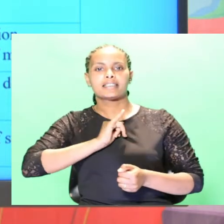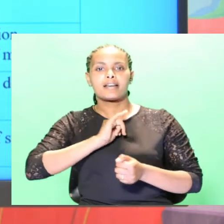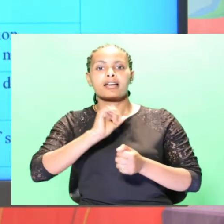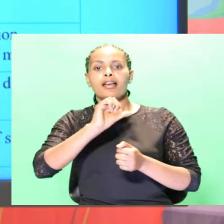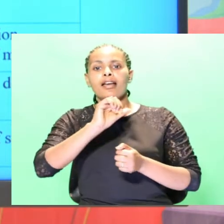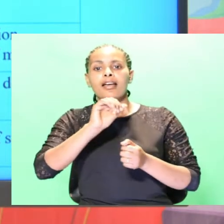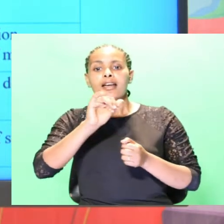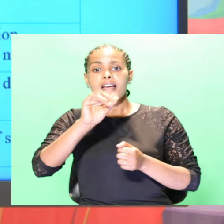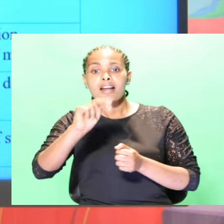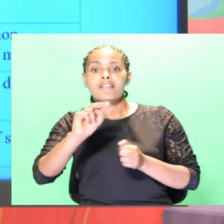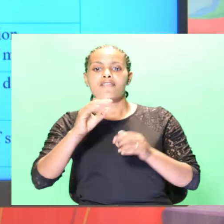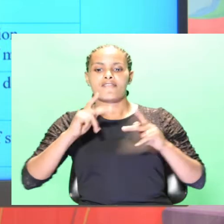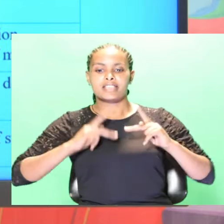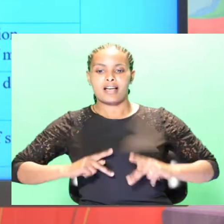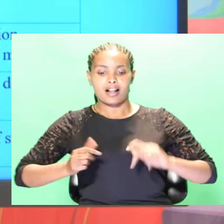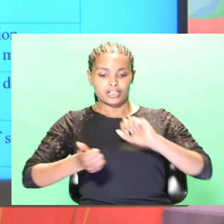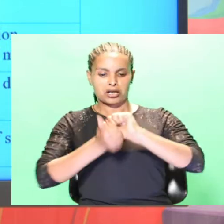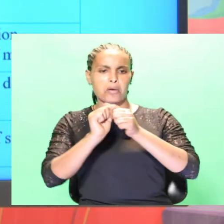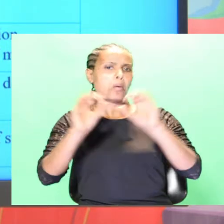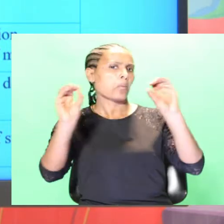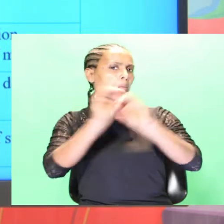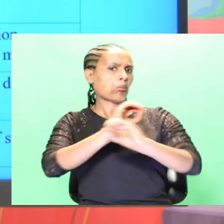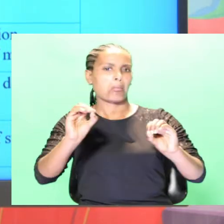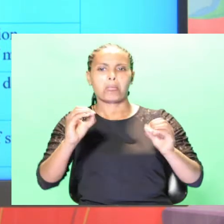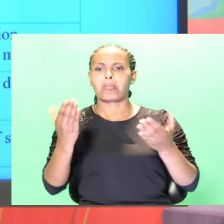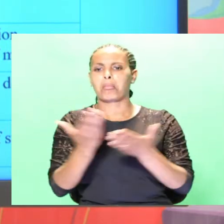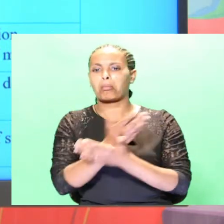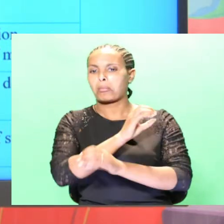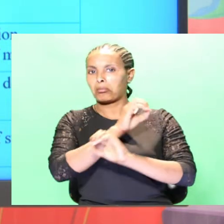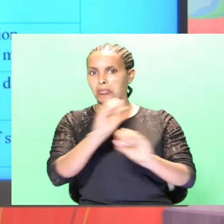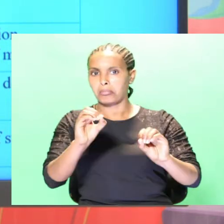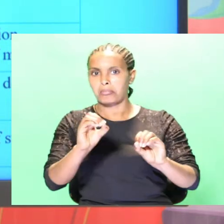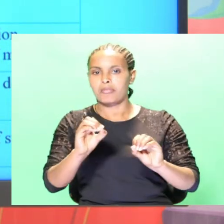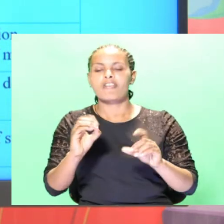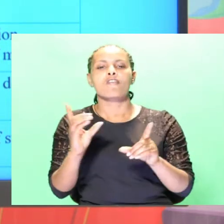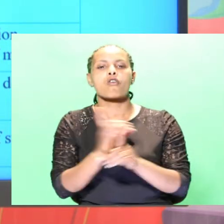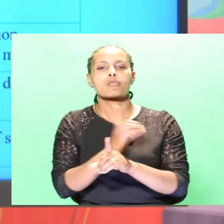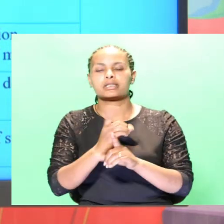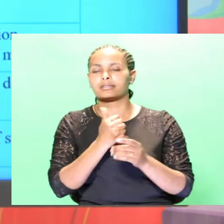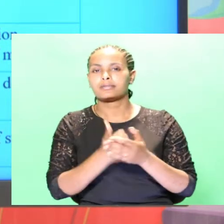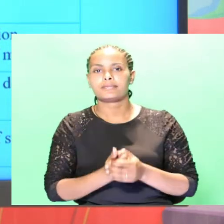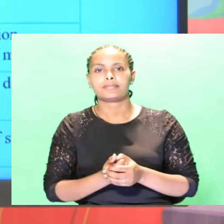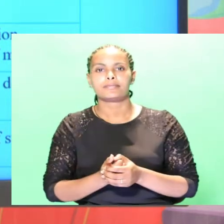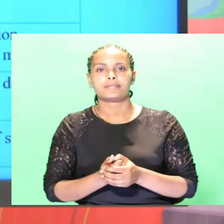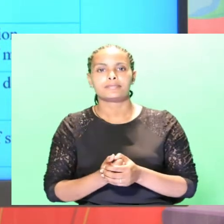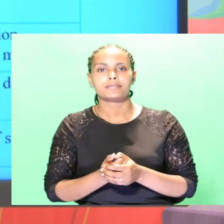In physical change, there is no new substance formed.